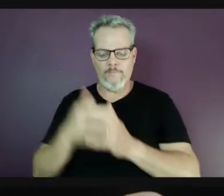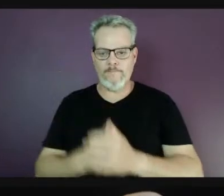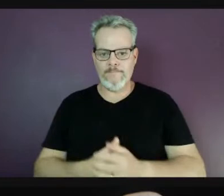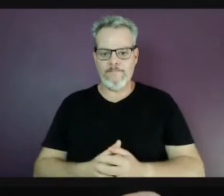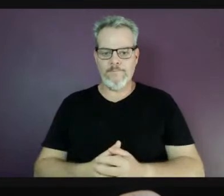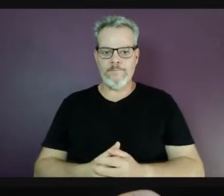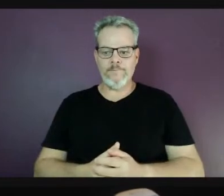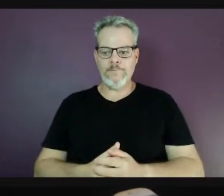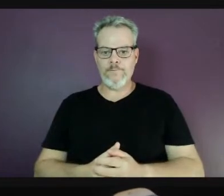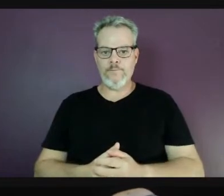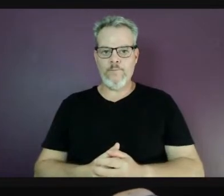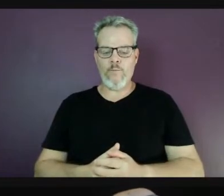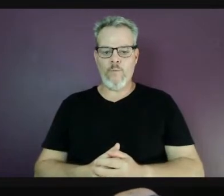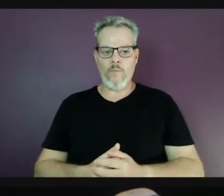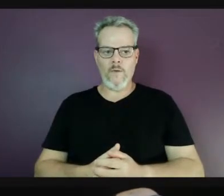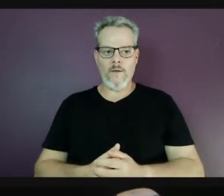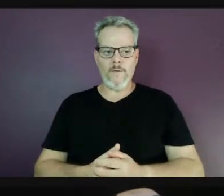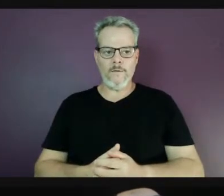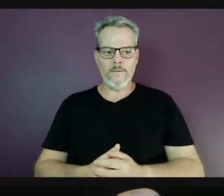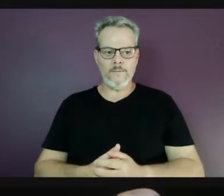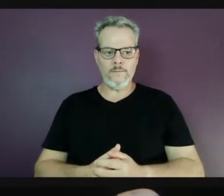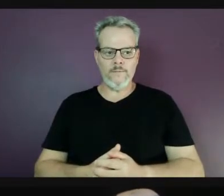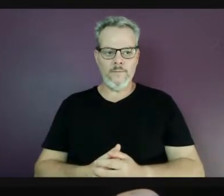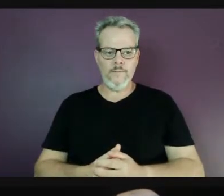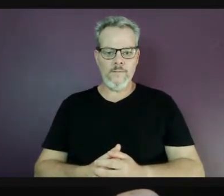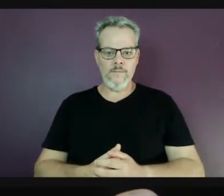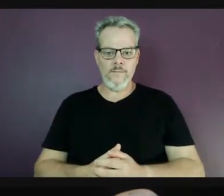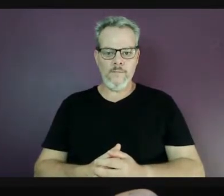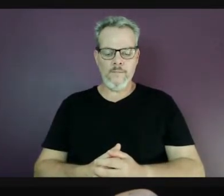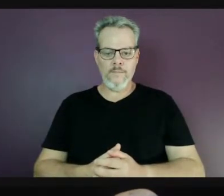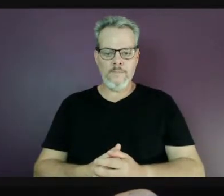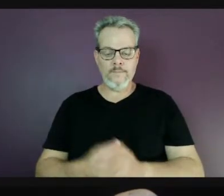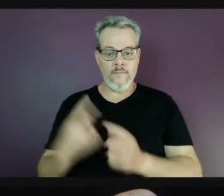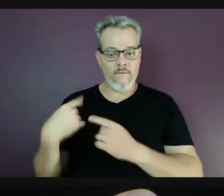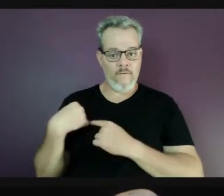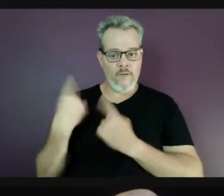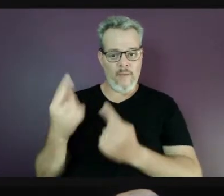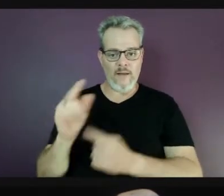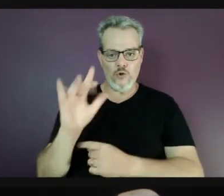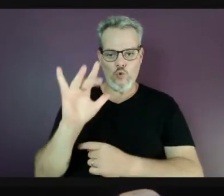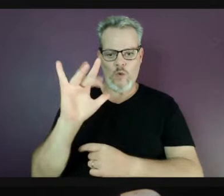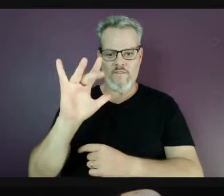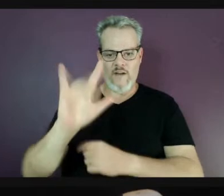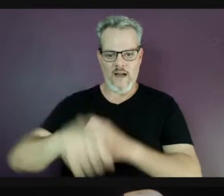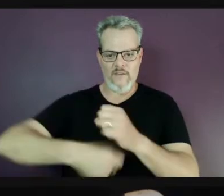things. Right, that's the Uikahuna station for the last 25 years.